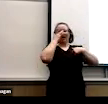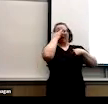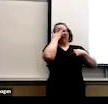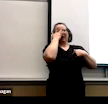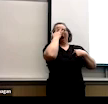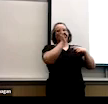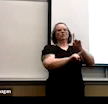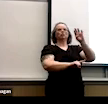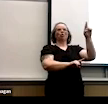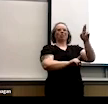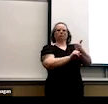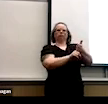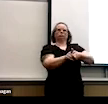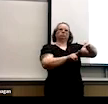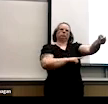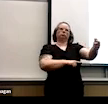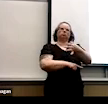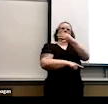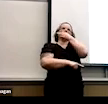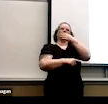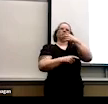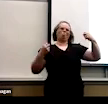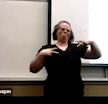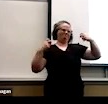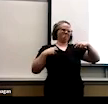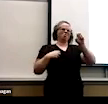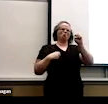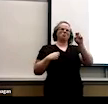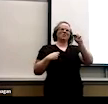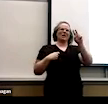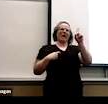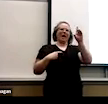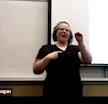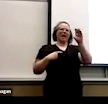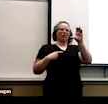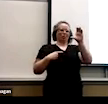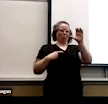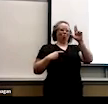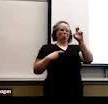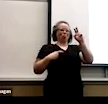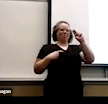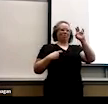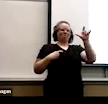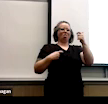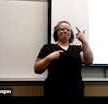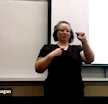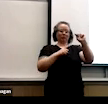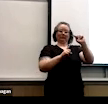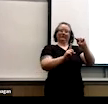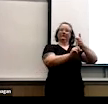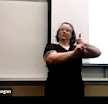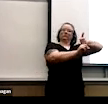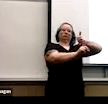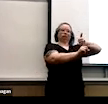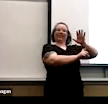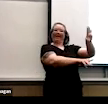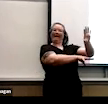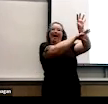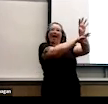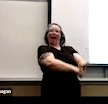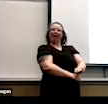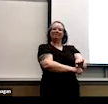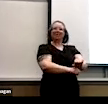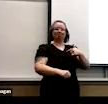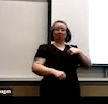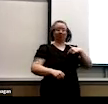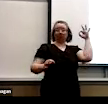she would write a cue card for them with their new recipe for their insulin and their carbs and everything. Everyone got a cue card. before they left. And it's just such a valuable tool because they